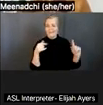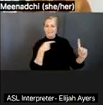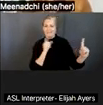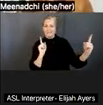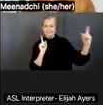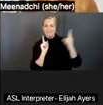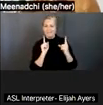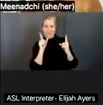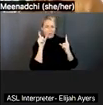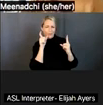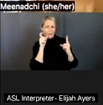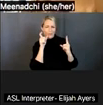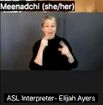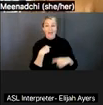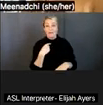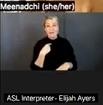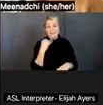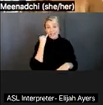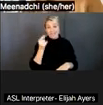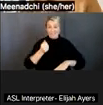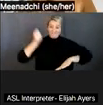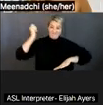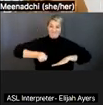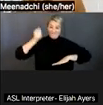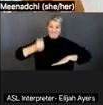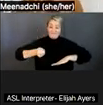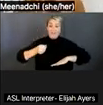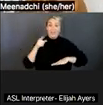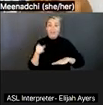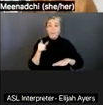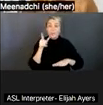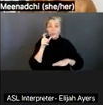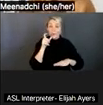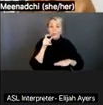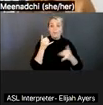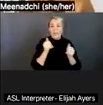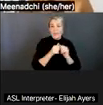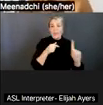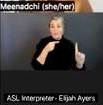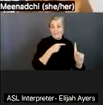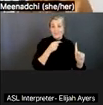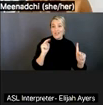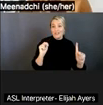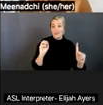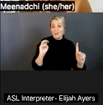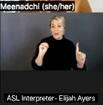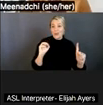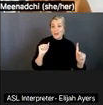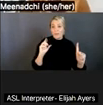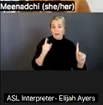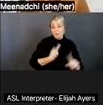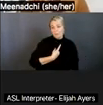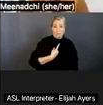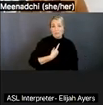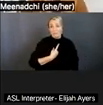you, if you are a competitive crusher, chances are you're playing with the no needs nomad, because that's how the game goes. So I'm going to get us going for 2 minutes. Who do you